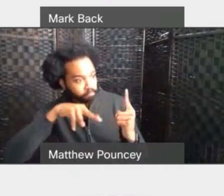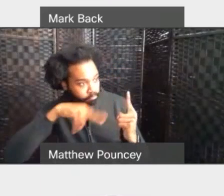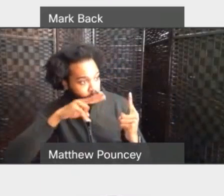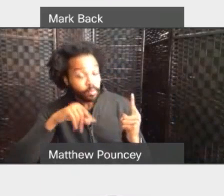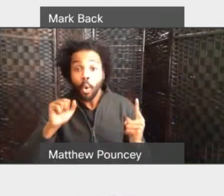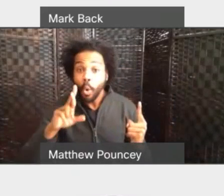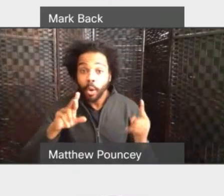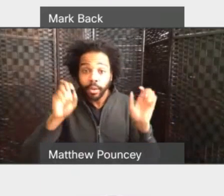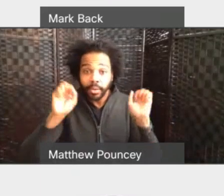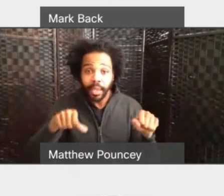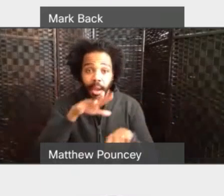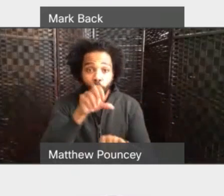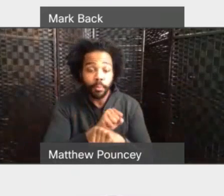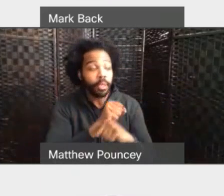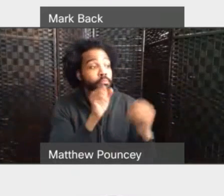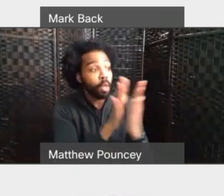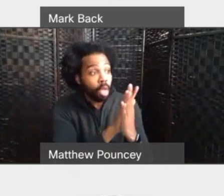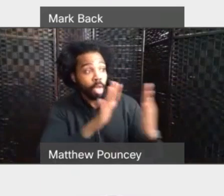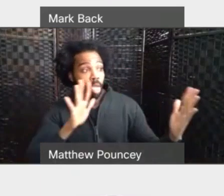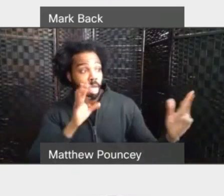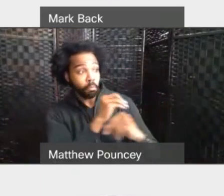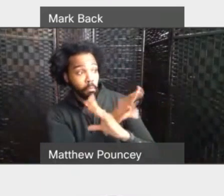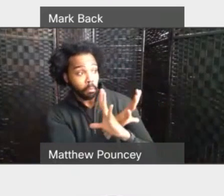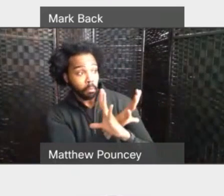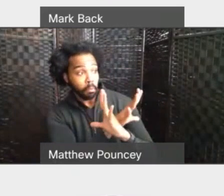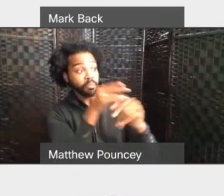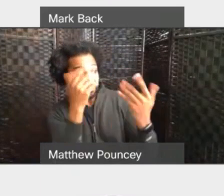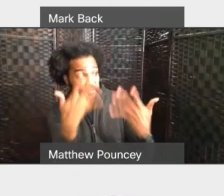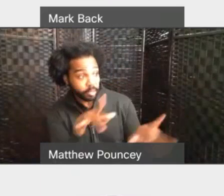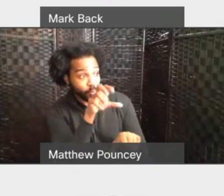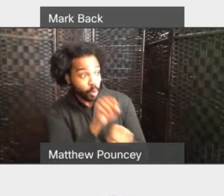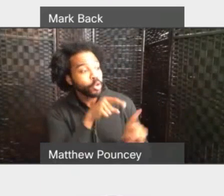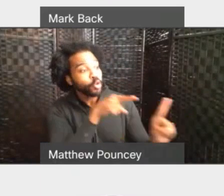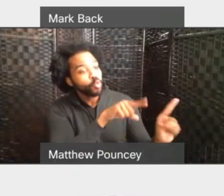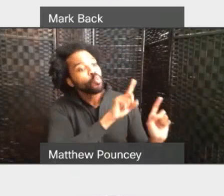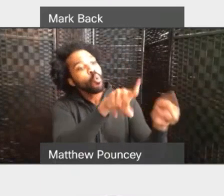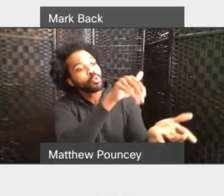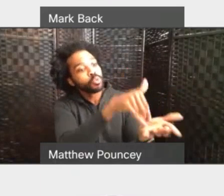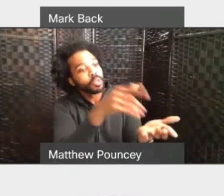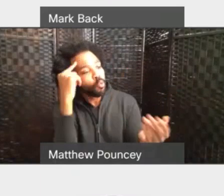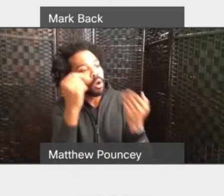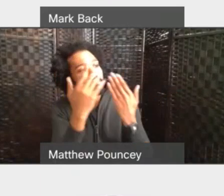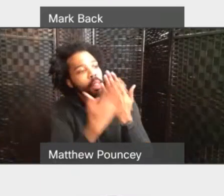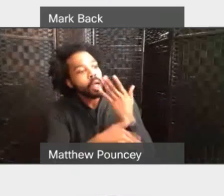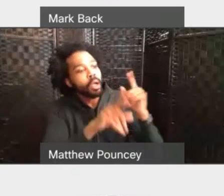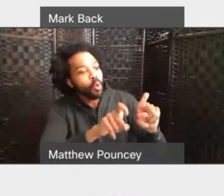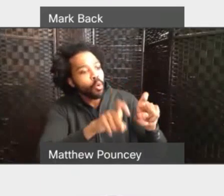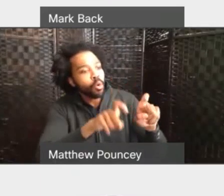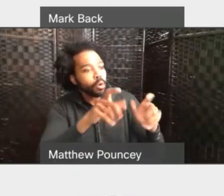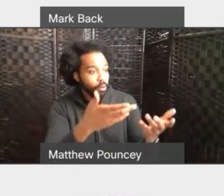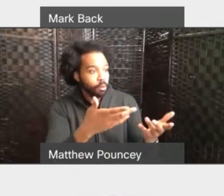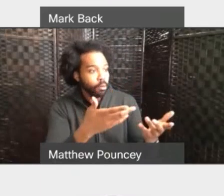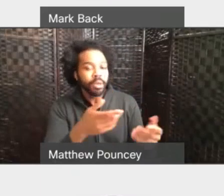via telehealth, but then I need you to go get blood work done, that's what we need to do. I cannot emphasize enough.